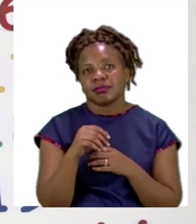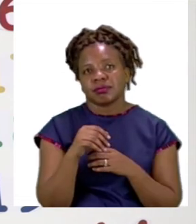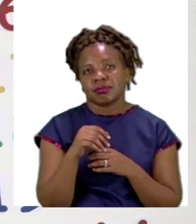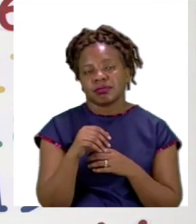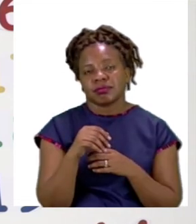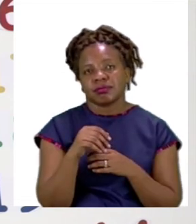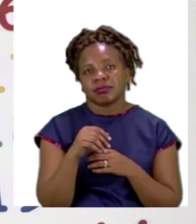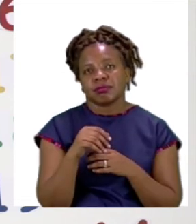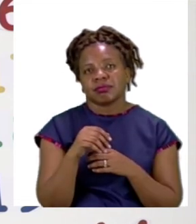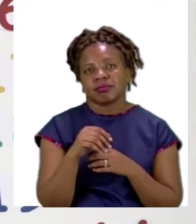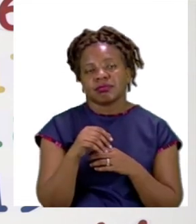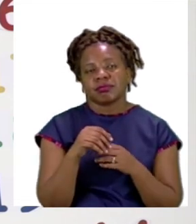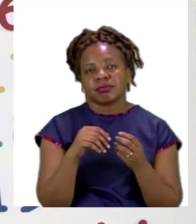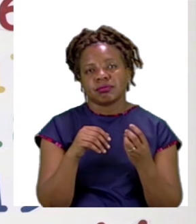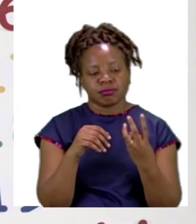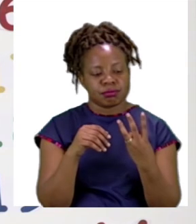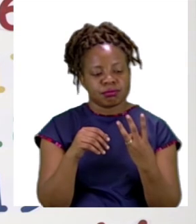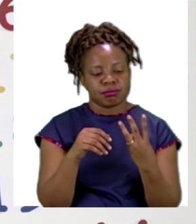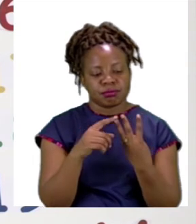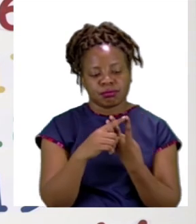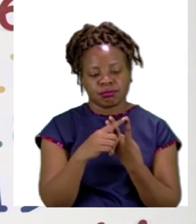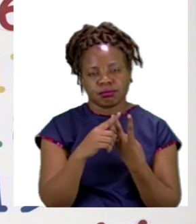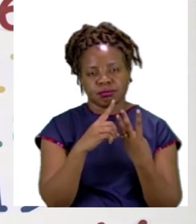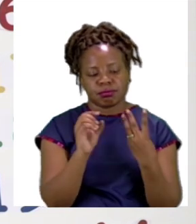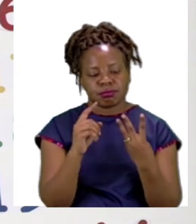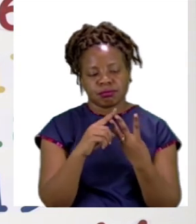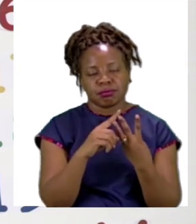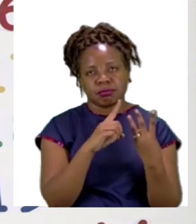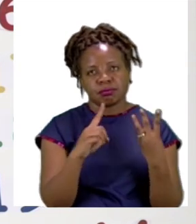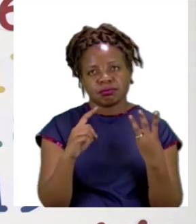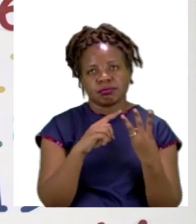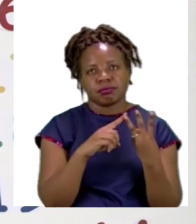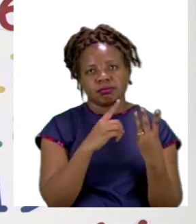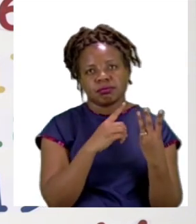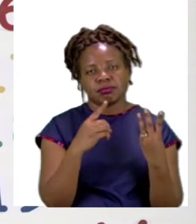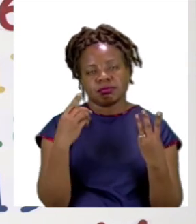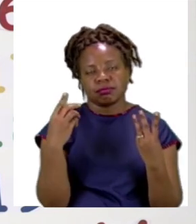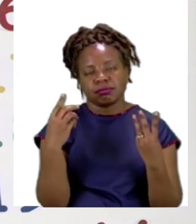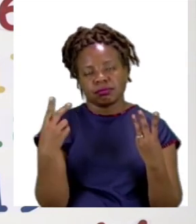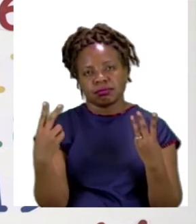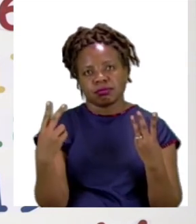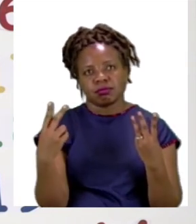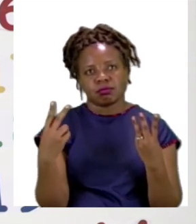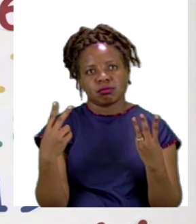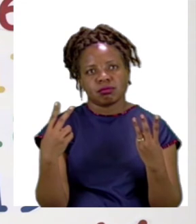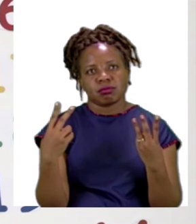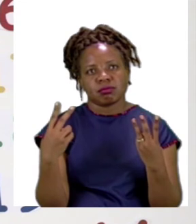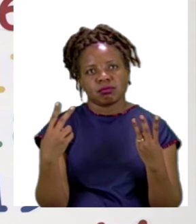have 3 and we're counting on 10, 11, 12.